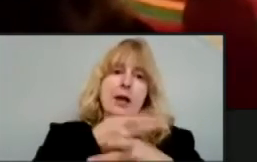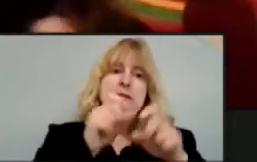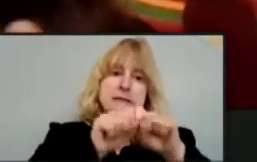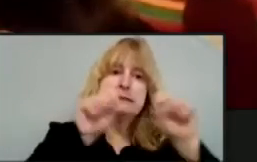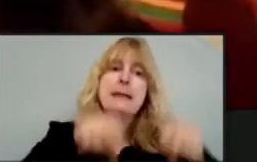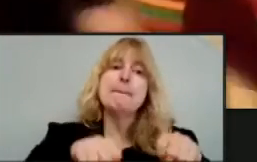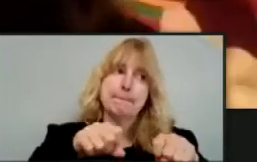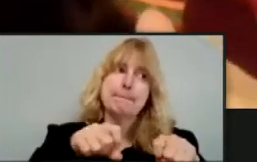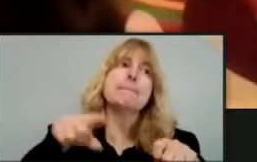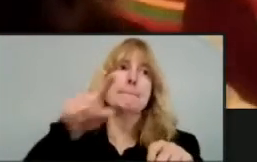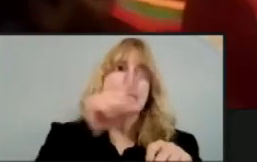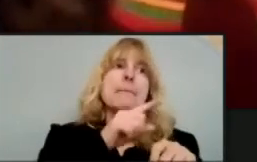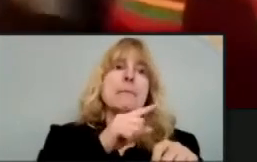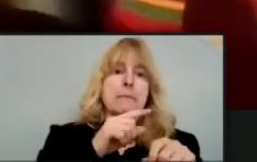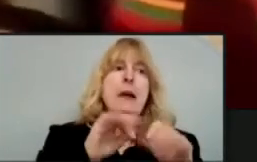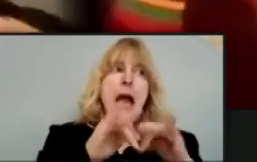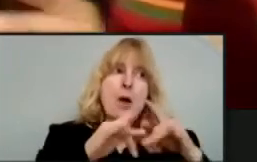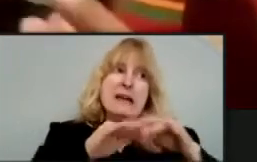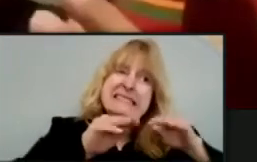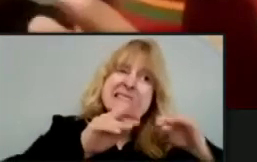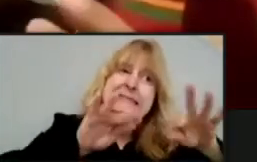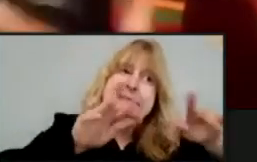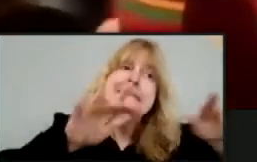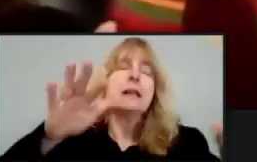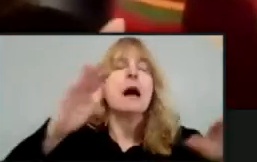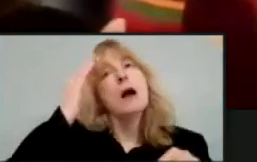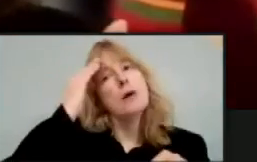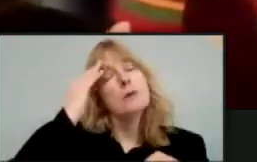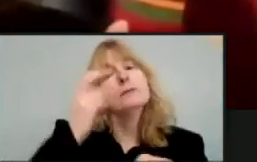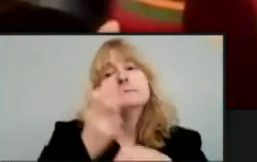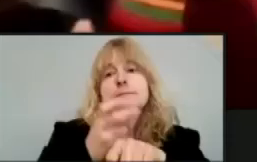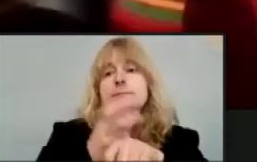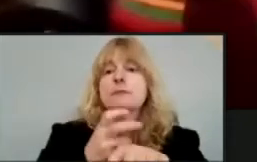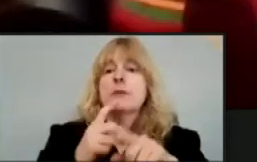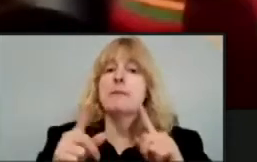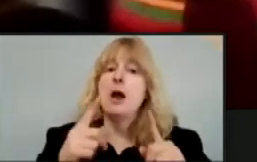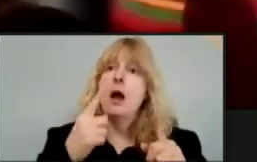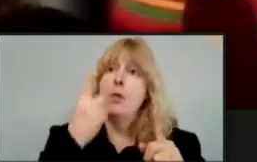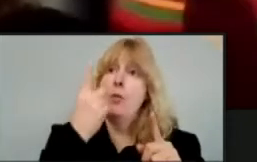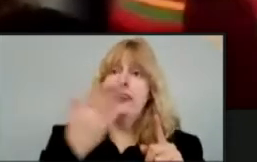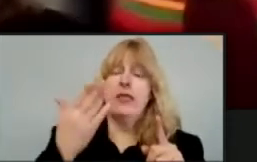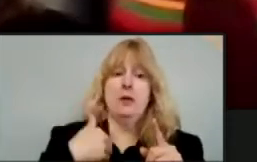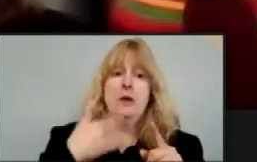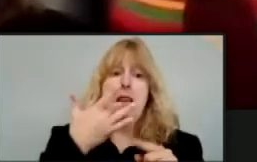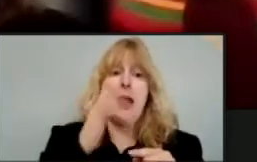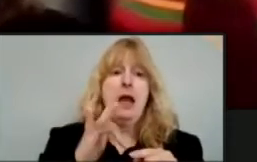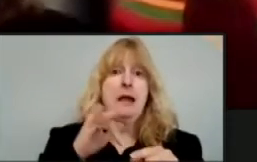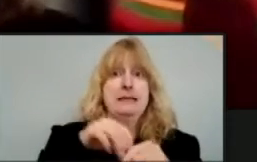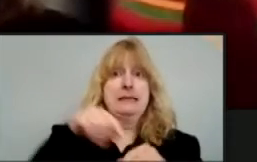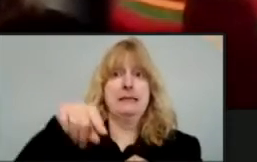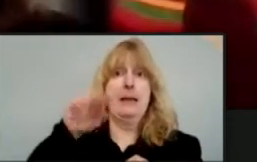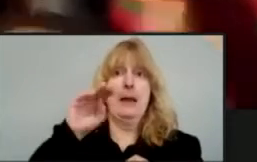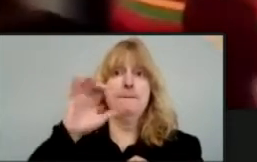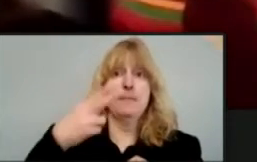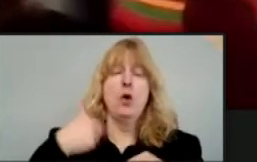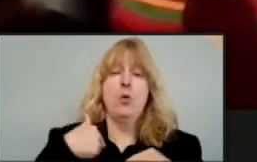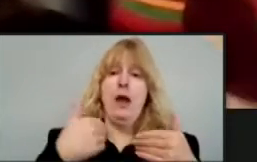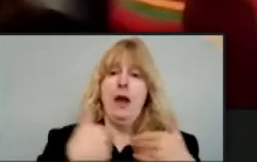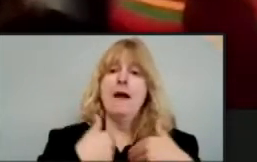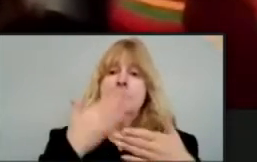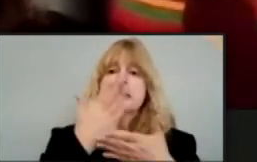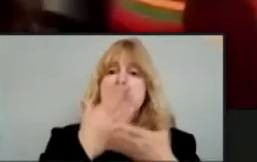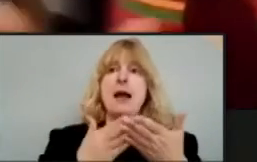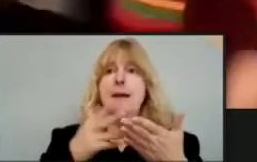to Christine for audience. So one of the things that we're very fortunate to have in Michigan are some mobile testing units,